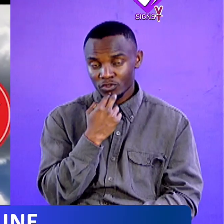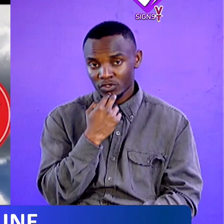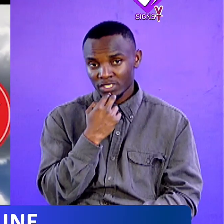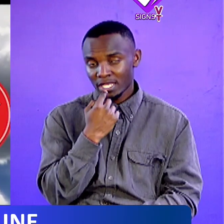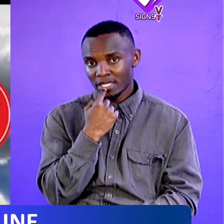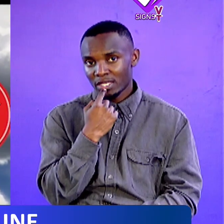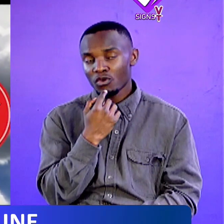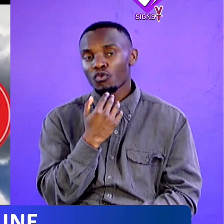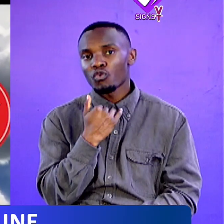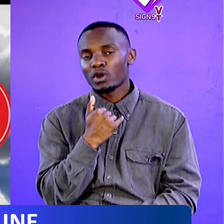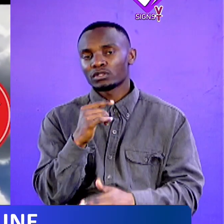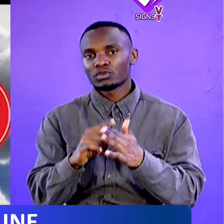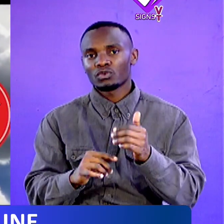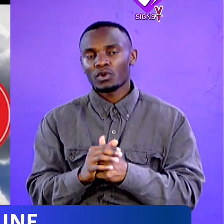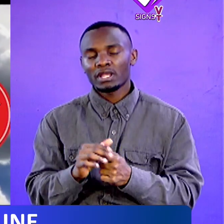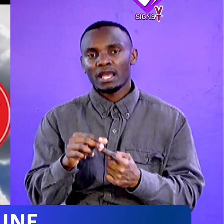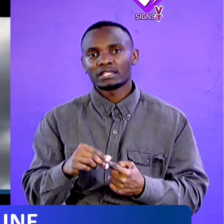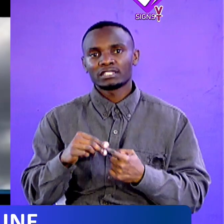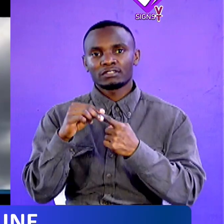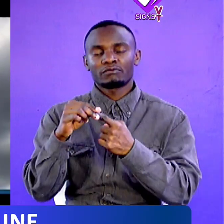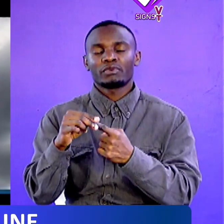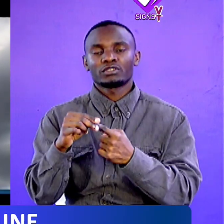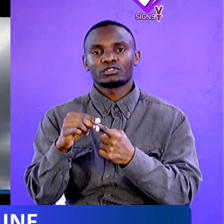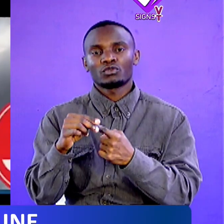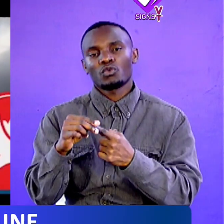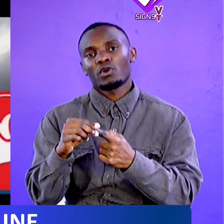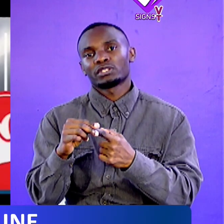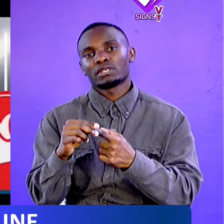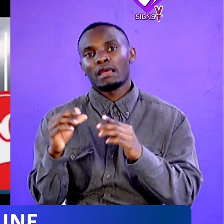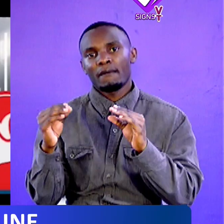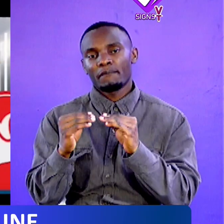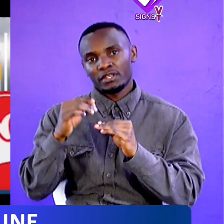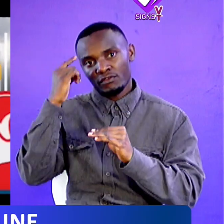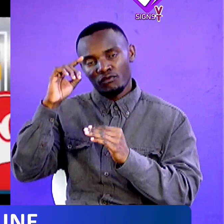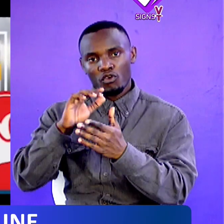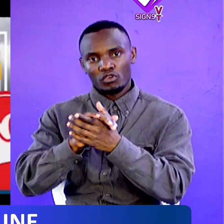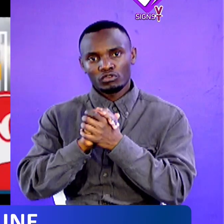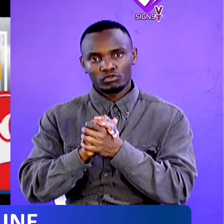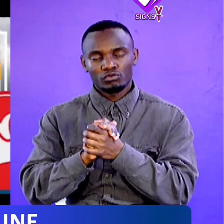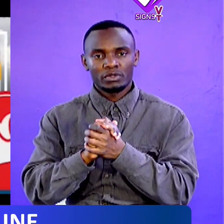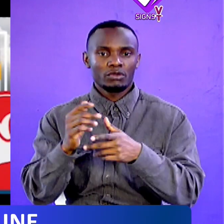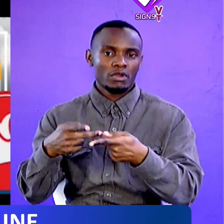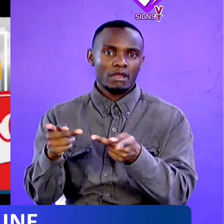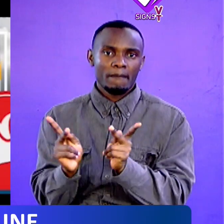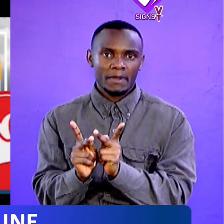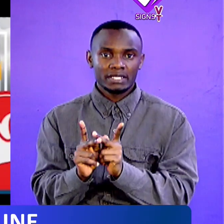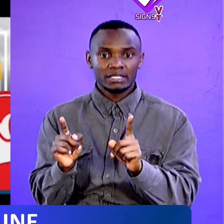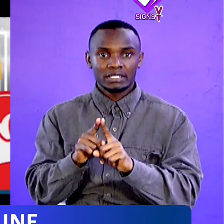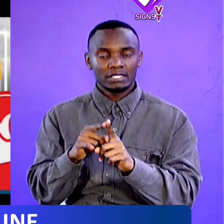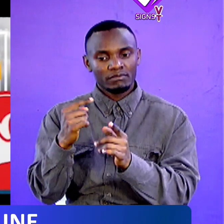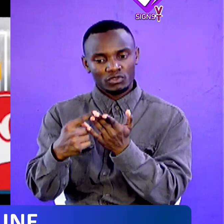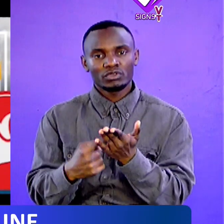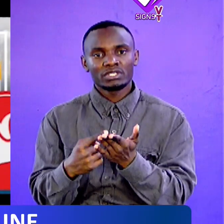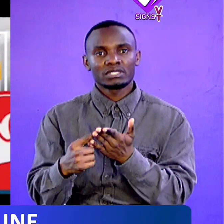national delegates convention of the Jubilee Party to discuss, among other things, the party's direction in preparation for the